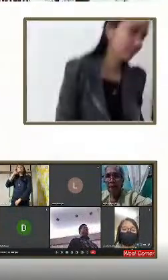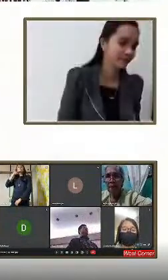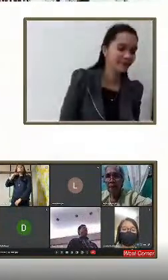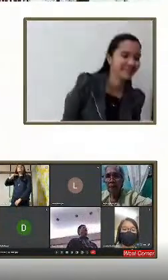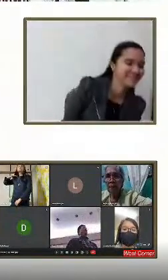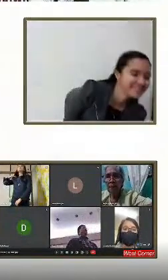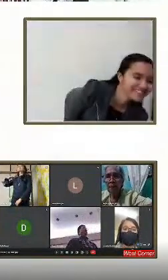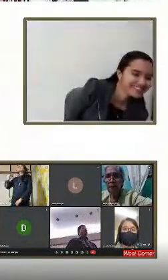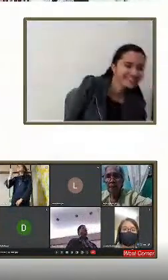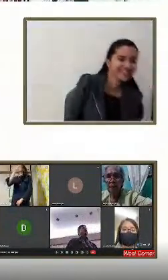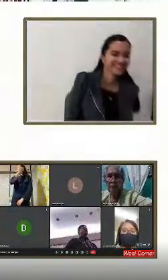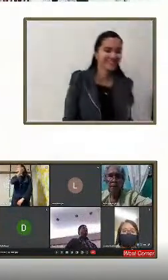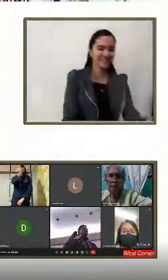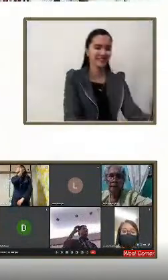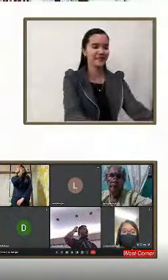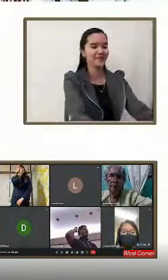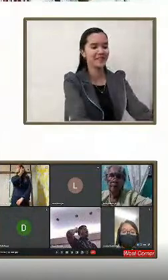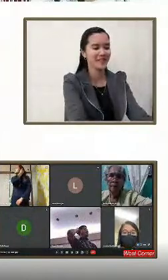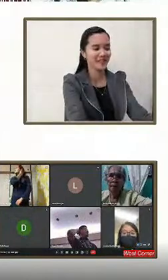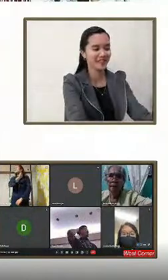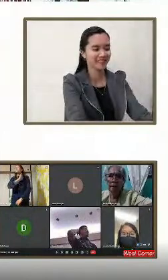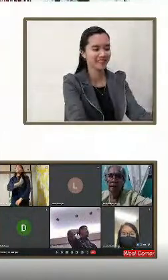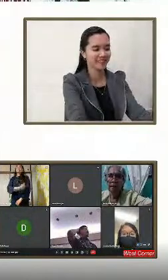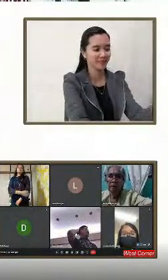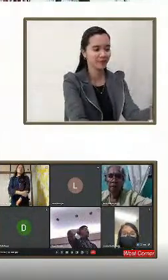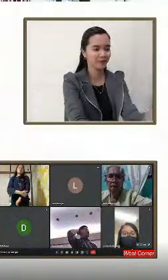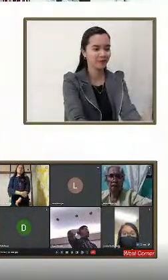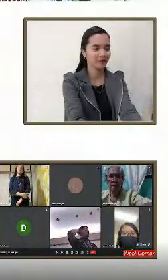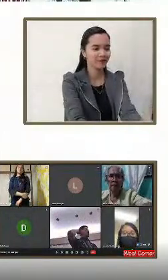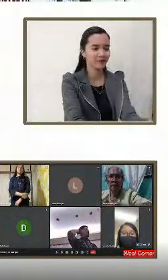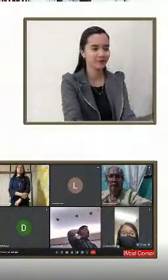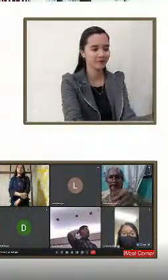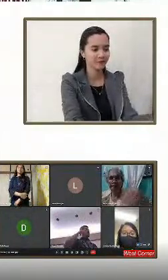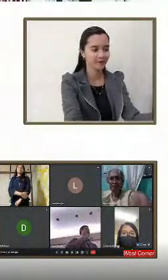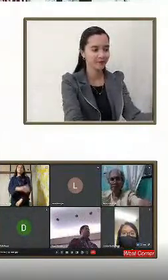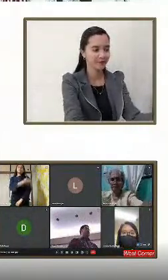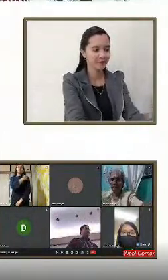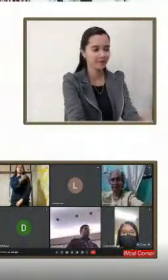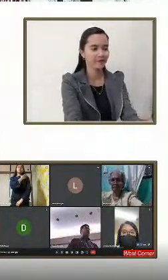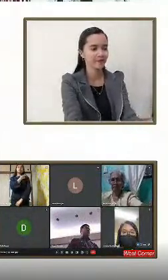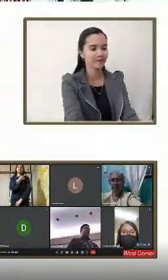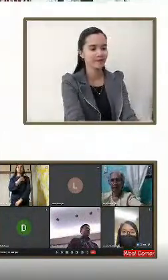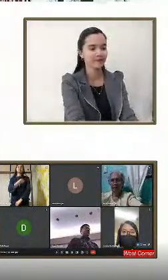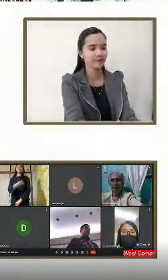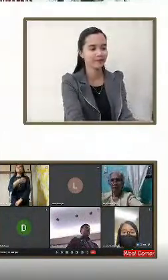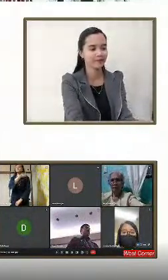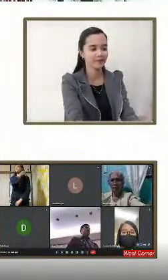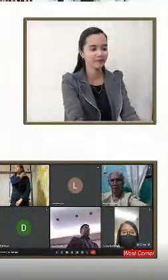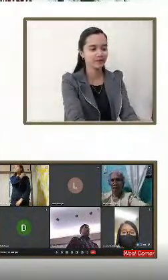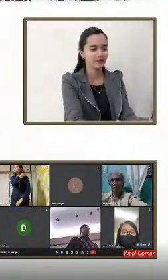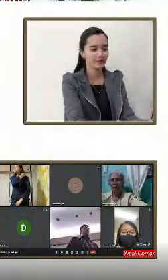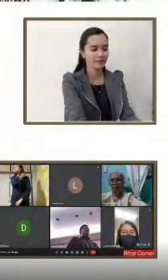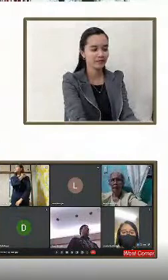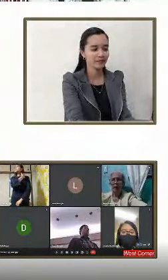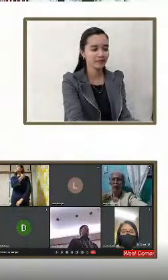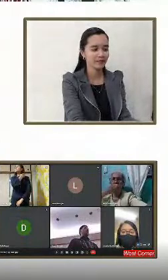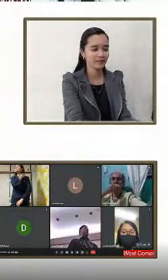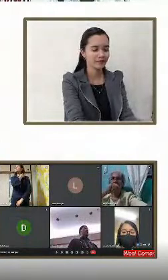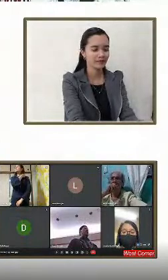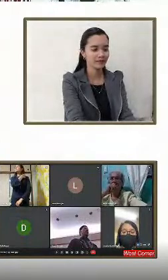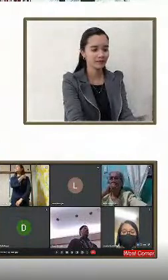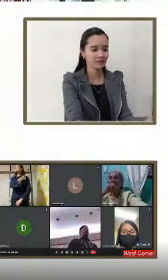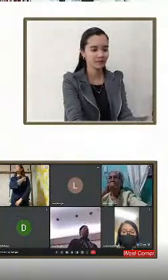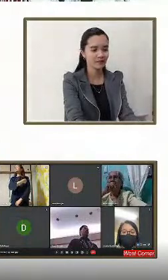Amen. Page number 52 of your songbook, please. Let's sing the song, Count Your Blessings. page number 52 of your songbook,